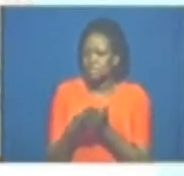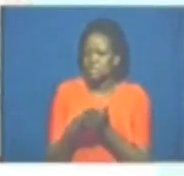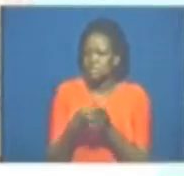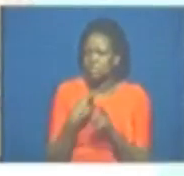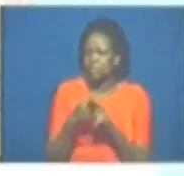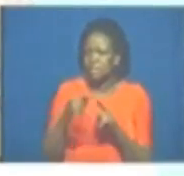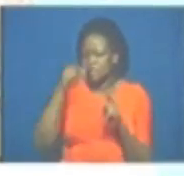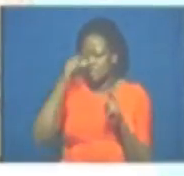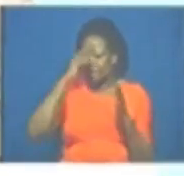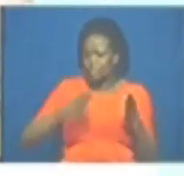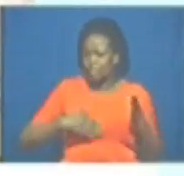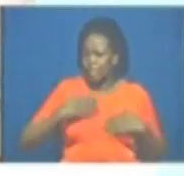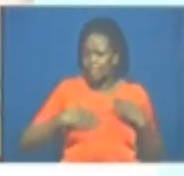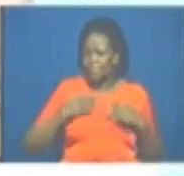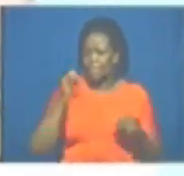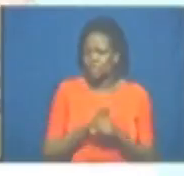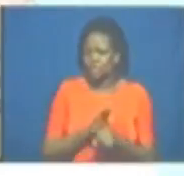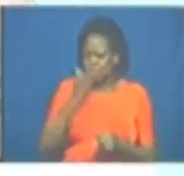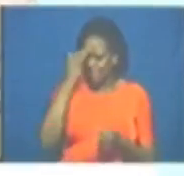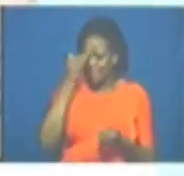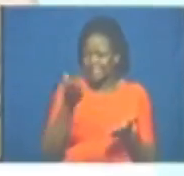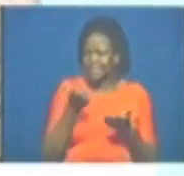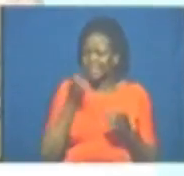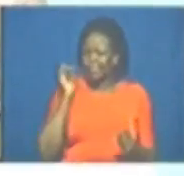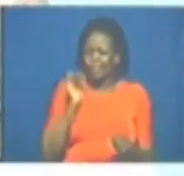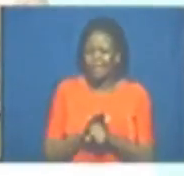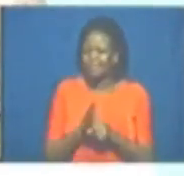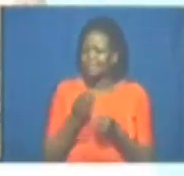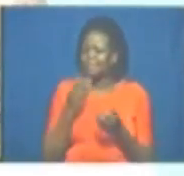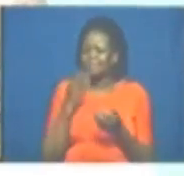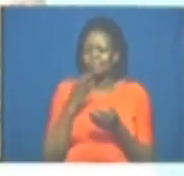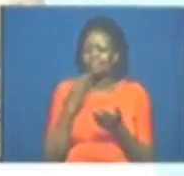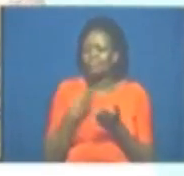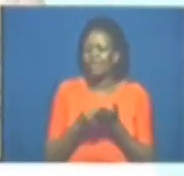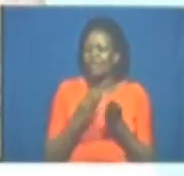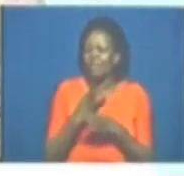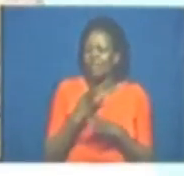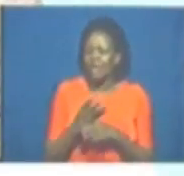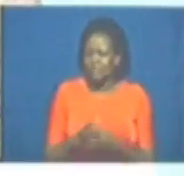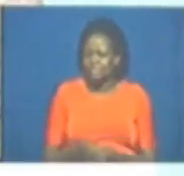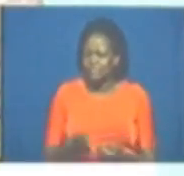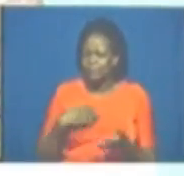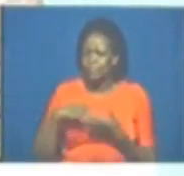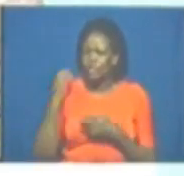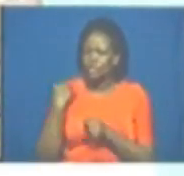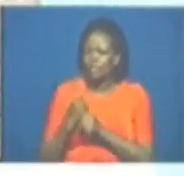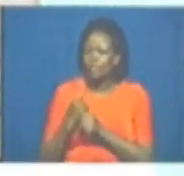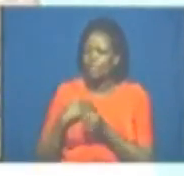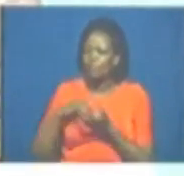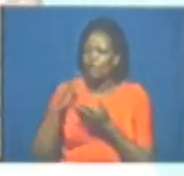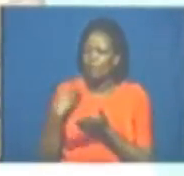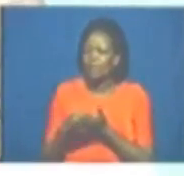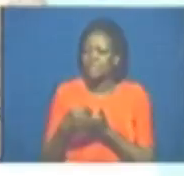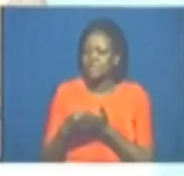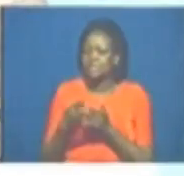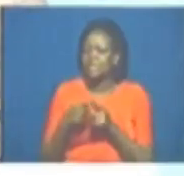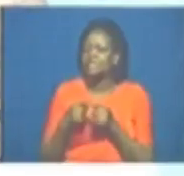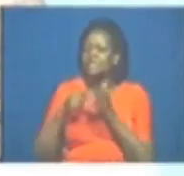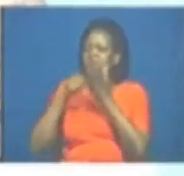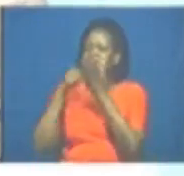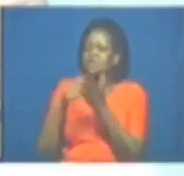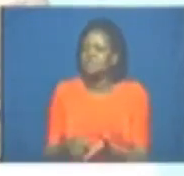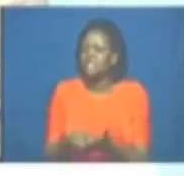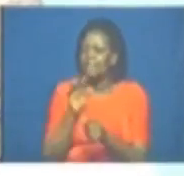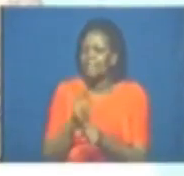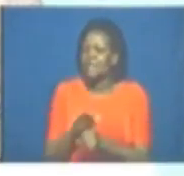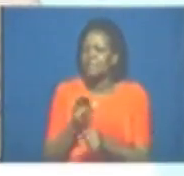governors were excited because they wanted so much money. They knew if you have more functions, then you will have more money. So they insisted on most of the